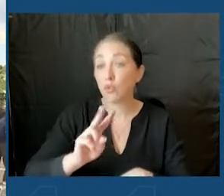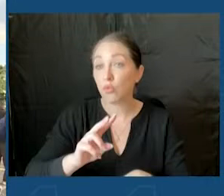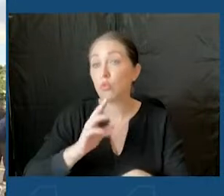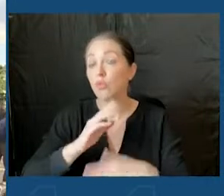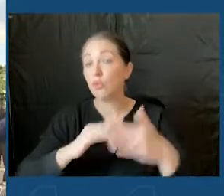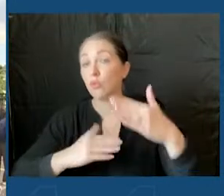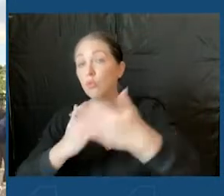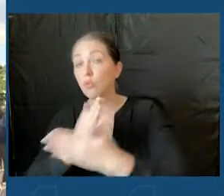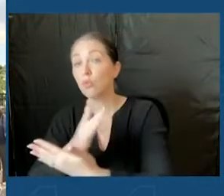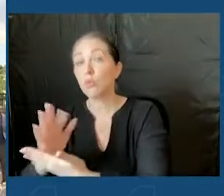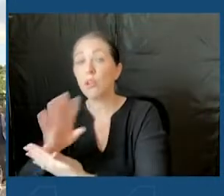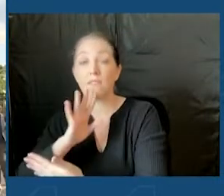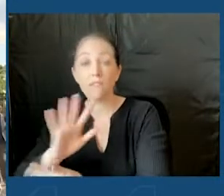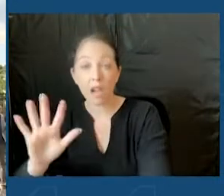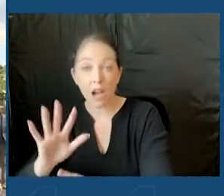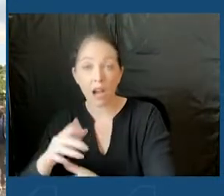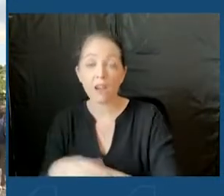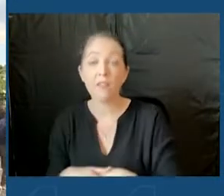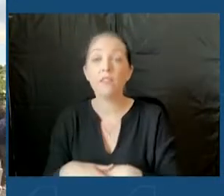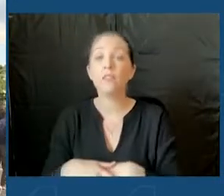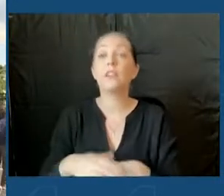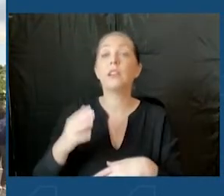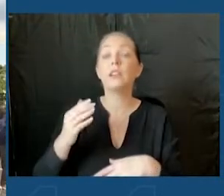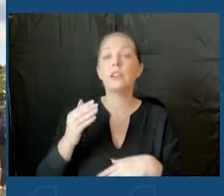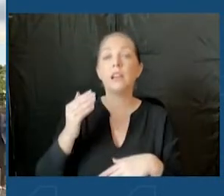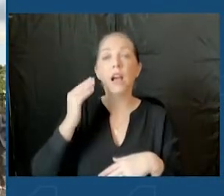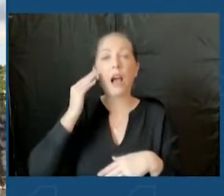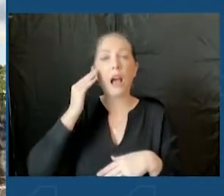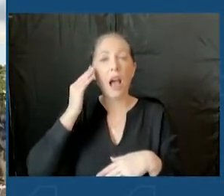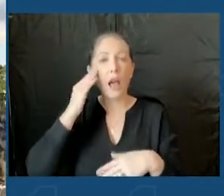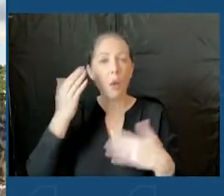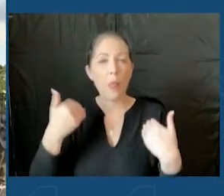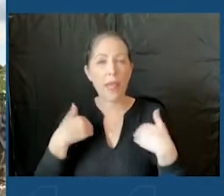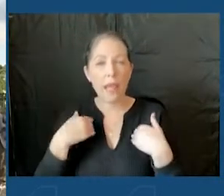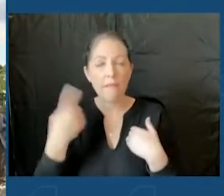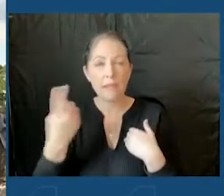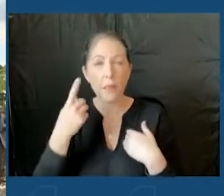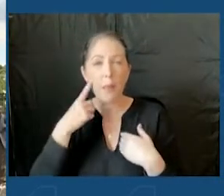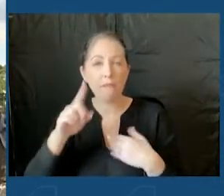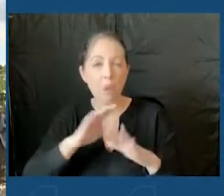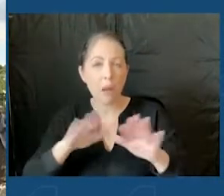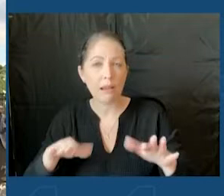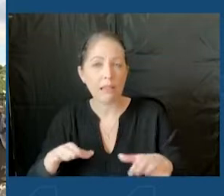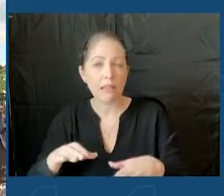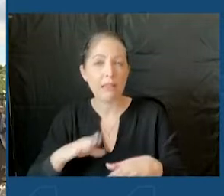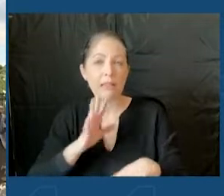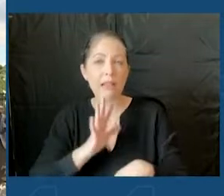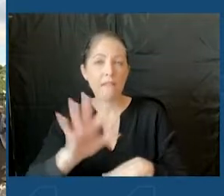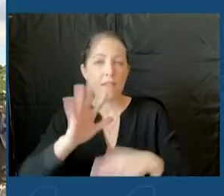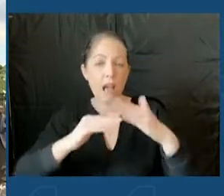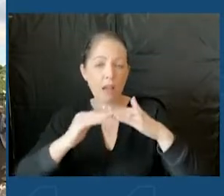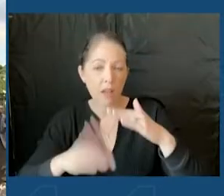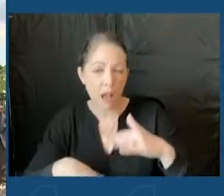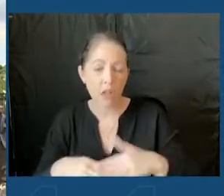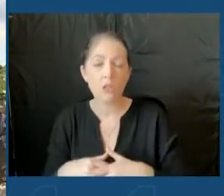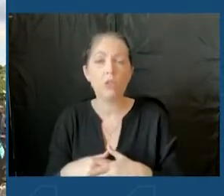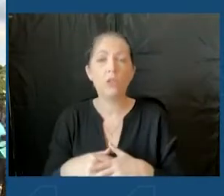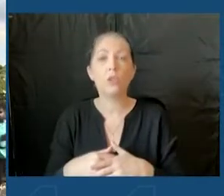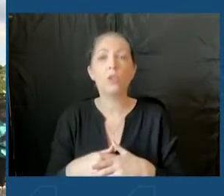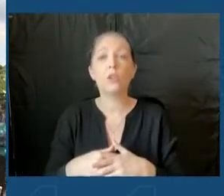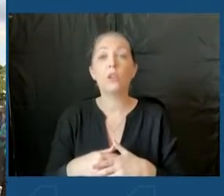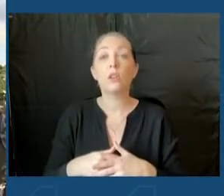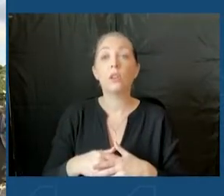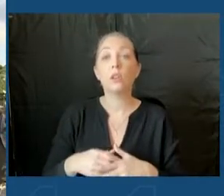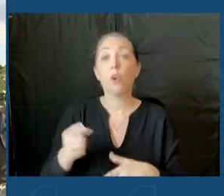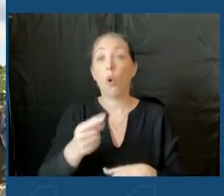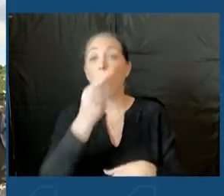COVID-19. I do know they have incentives for those that are getting 5 and under vaccinated today. We want to capture your picture. On this side, we have